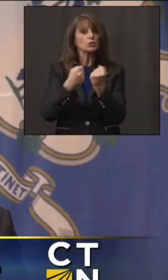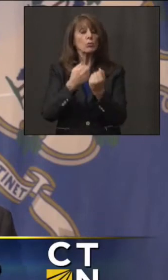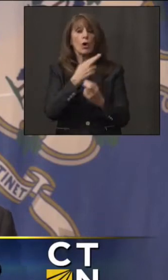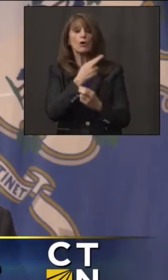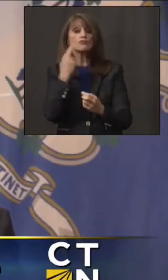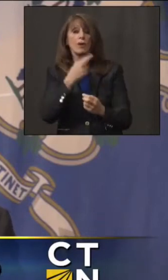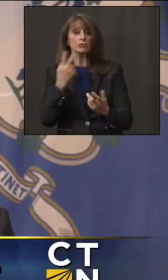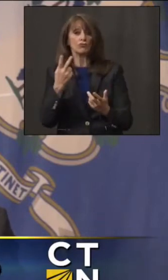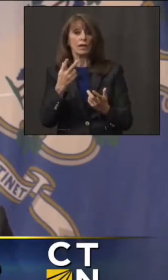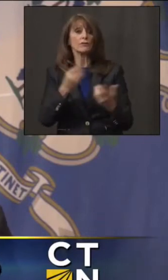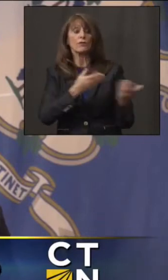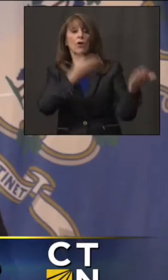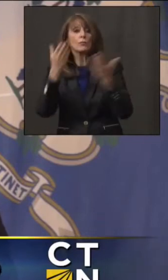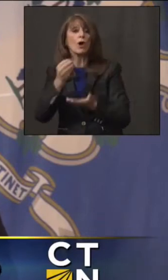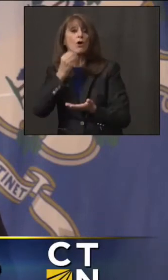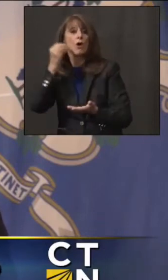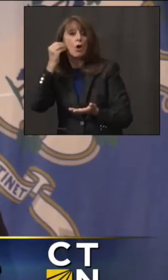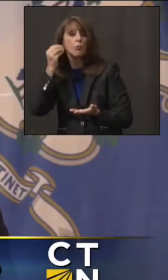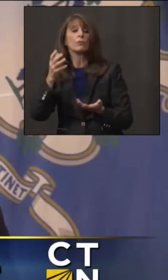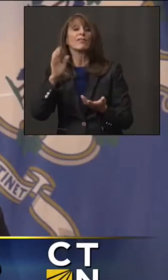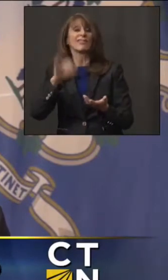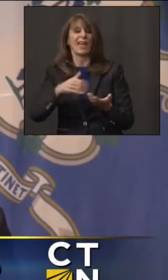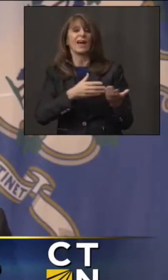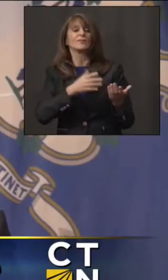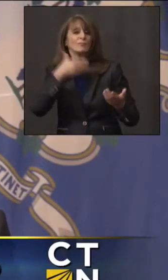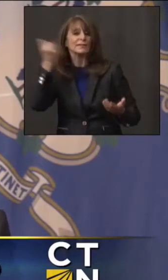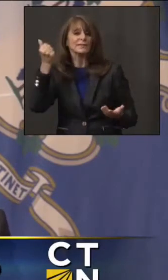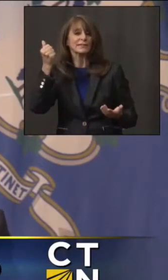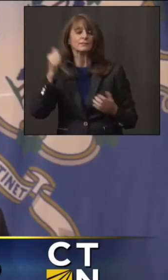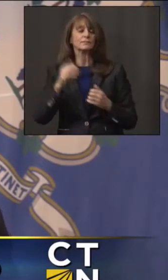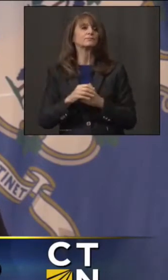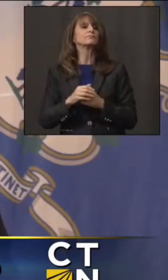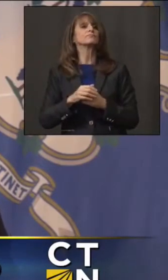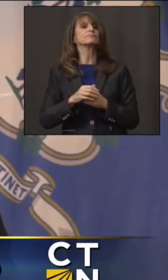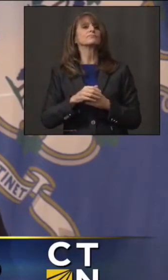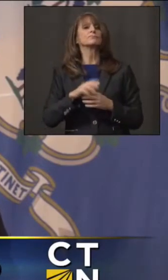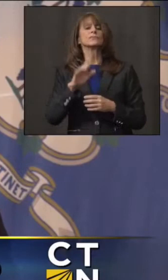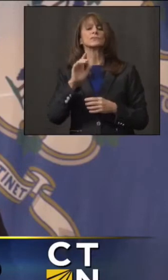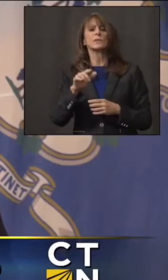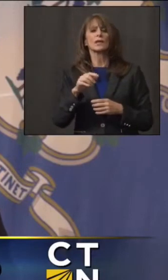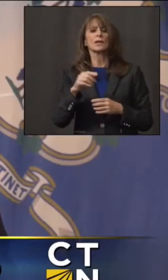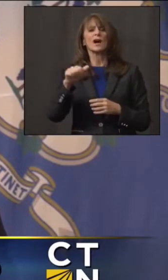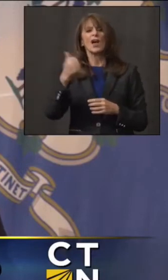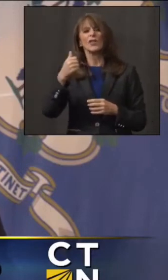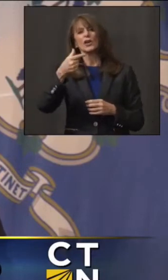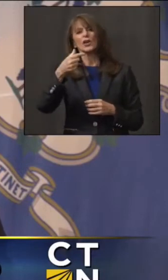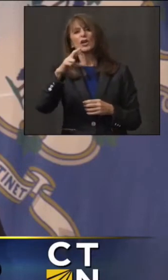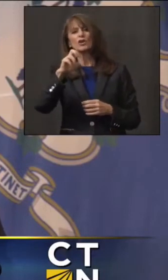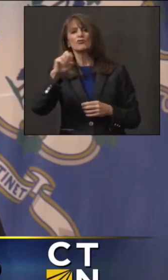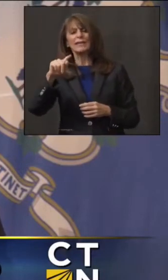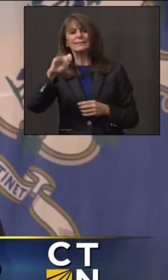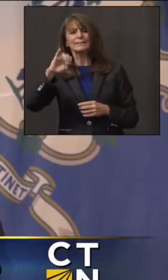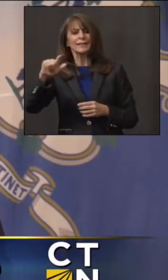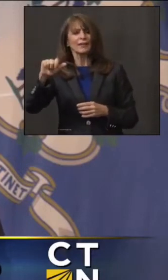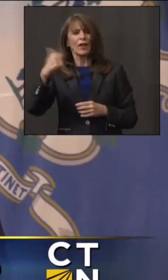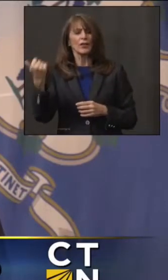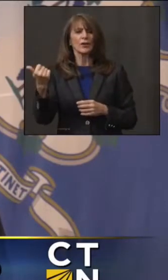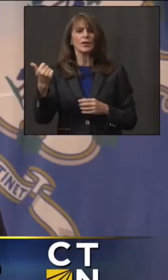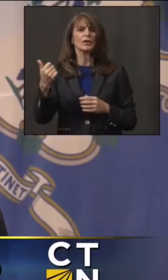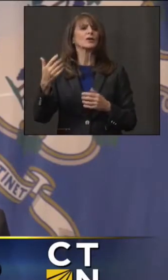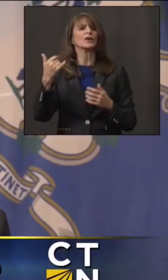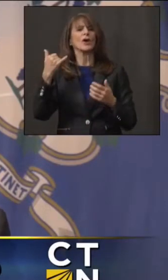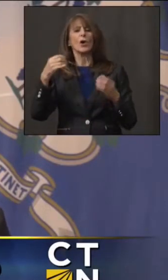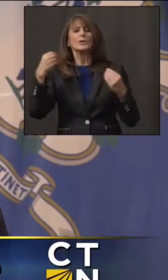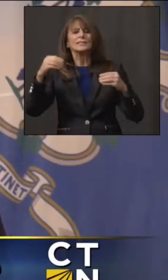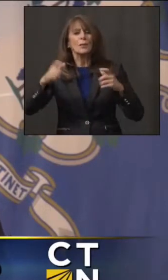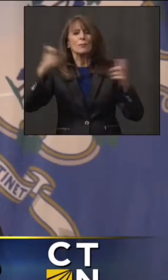for takeout and pickup. Similar situation in retail. We thought a lot about Black Friday